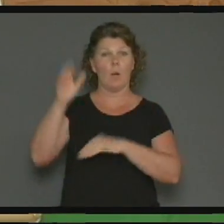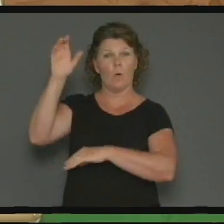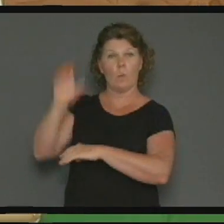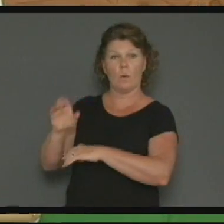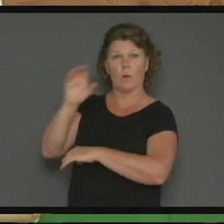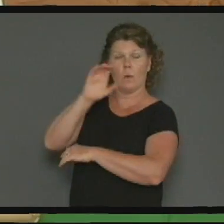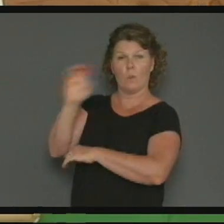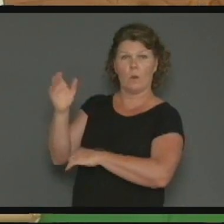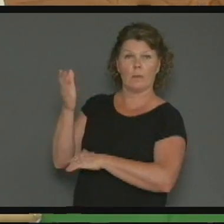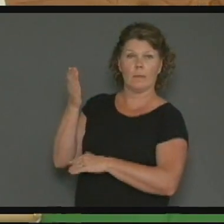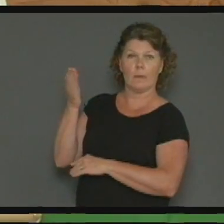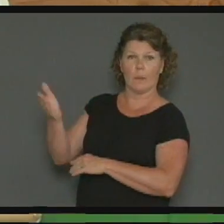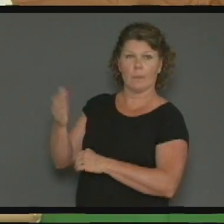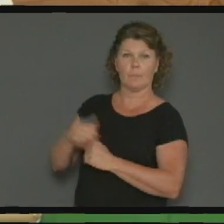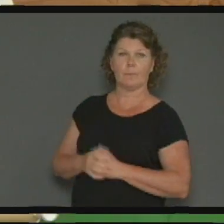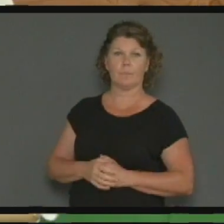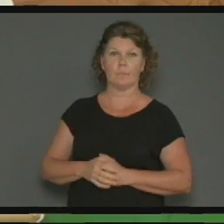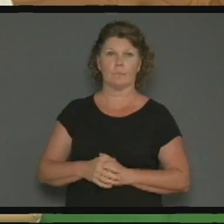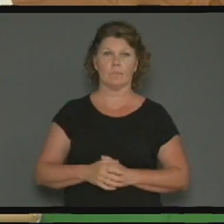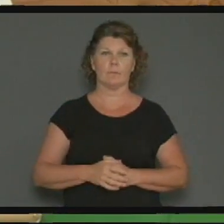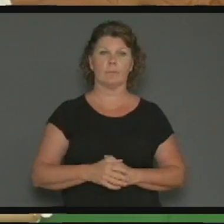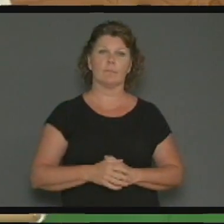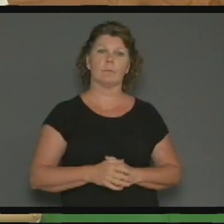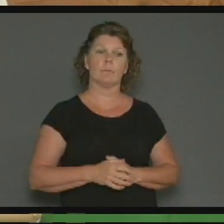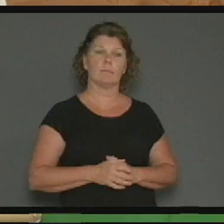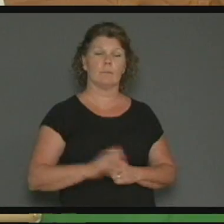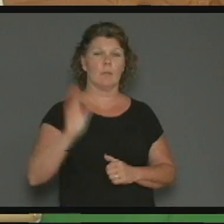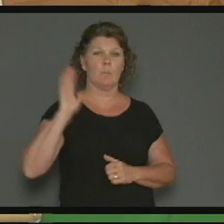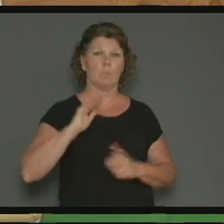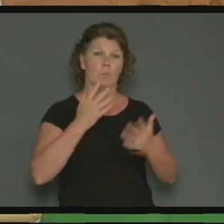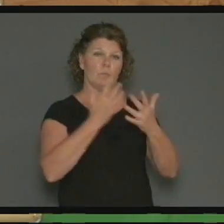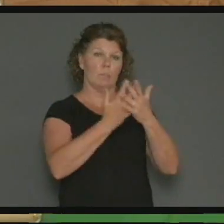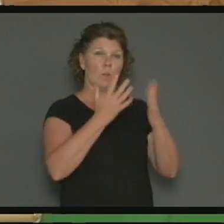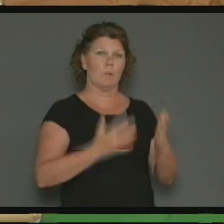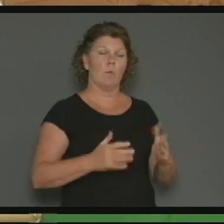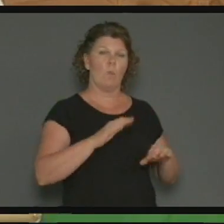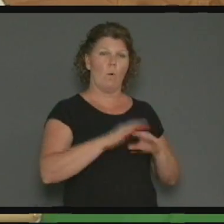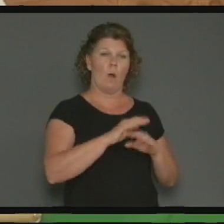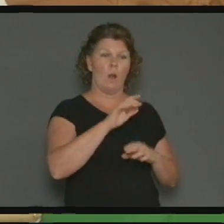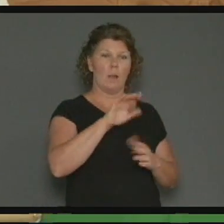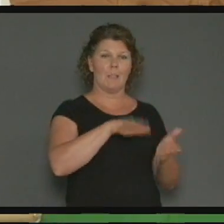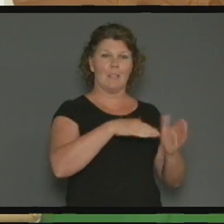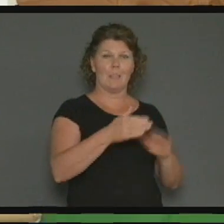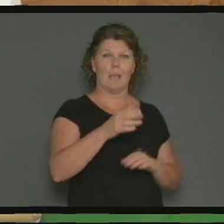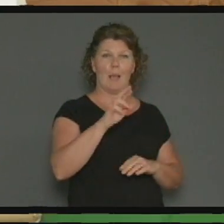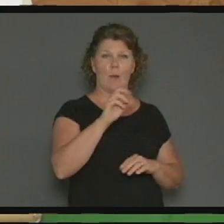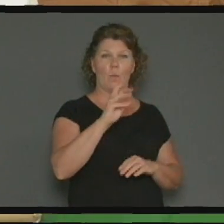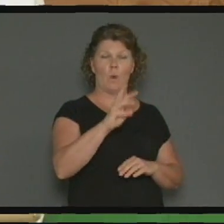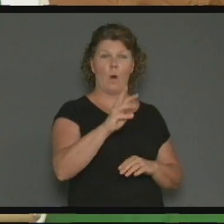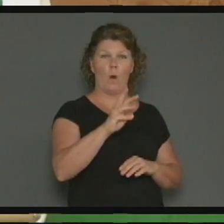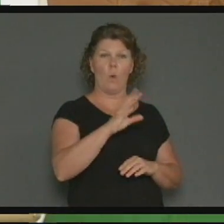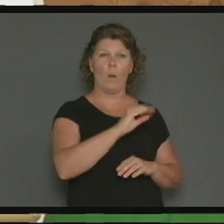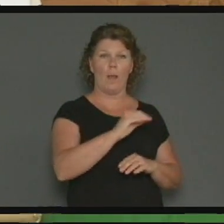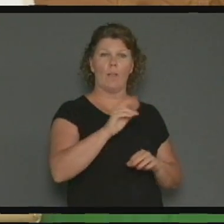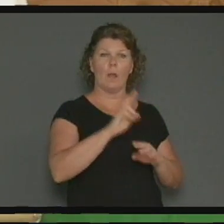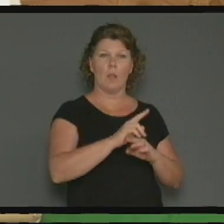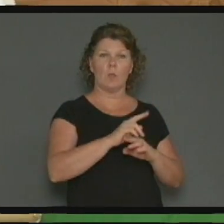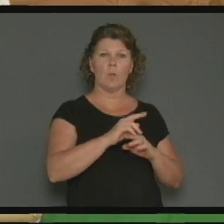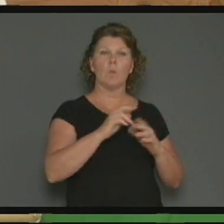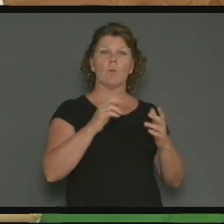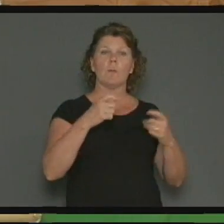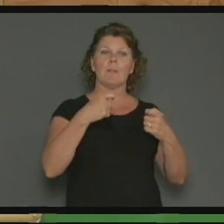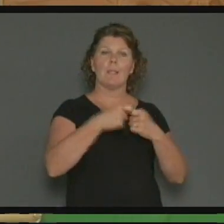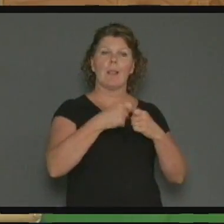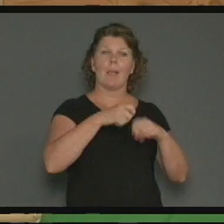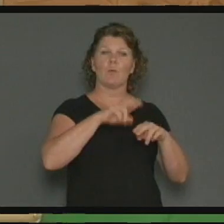you. Back in the day when prisoners on death row were executed via the electric chair, the prison guards